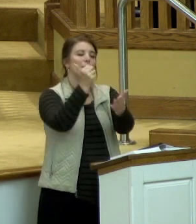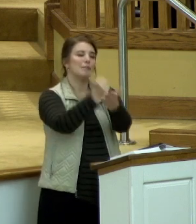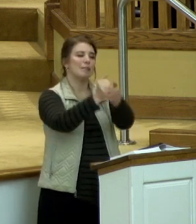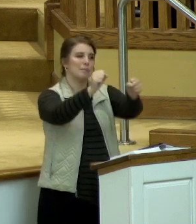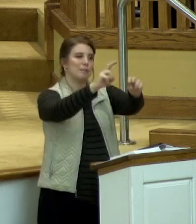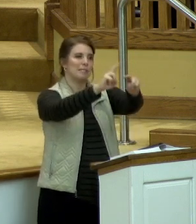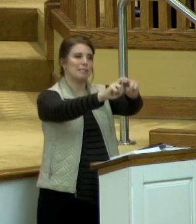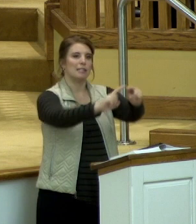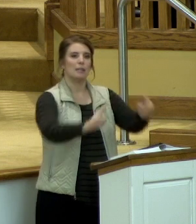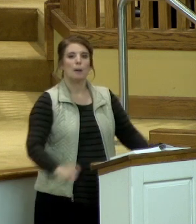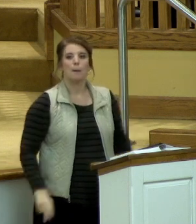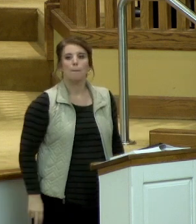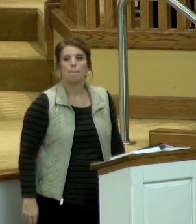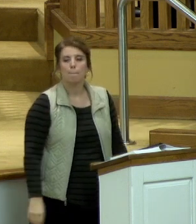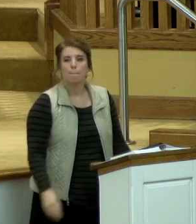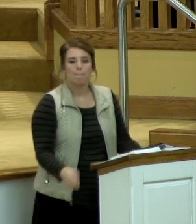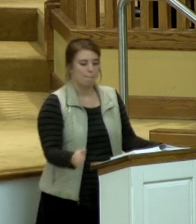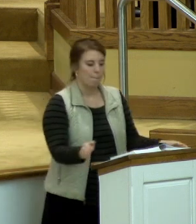seated.